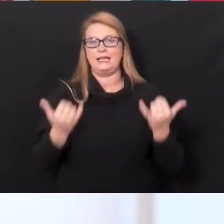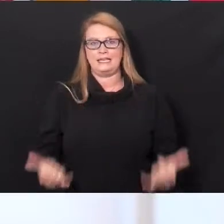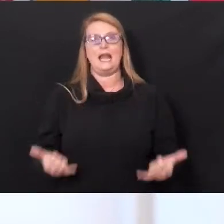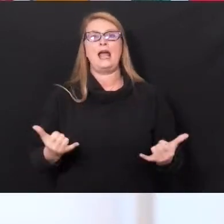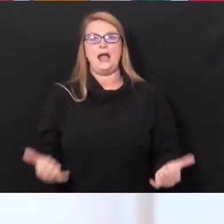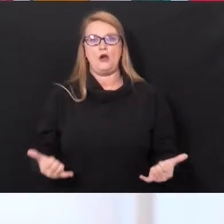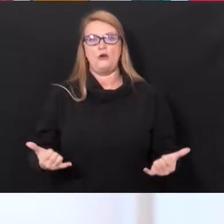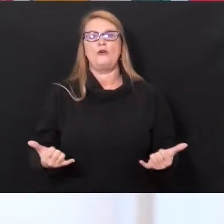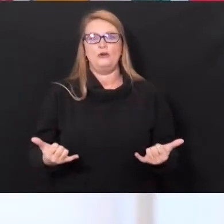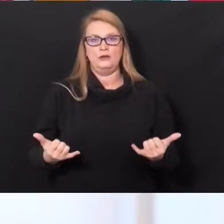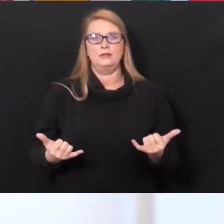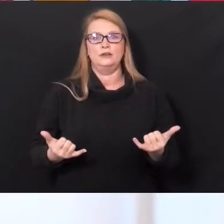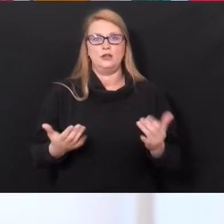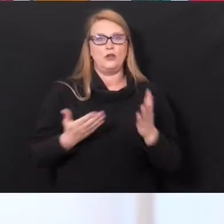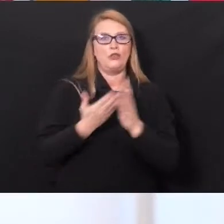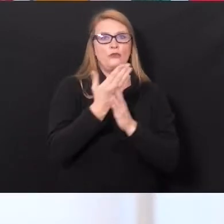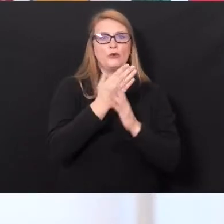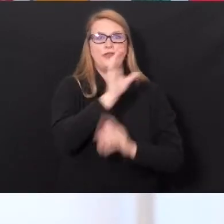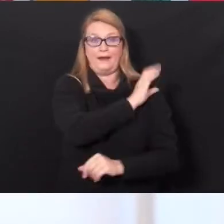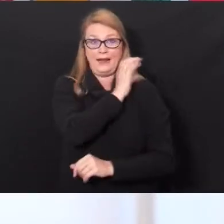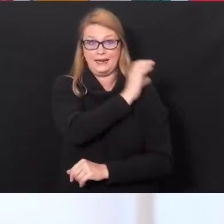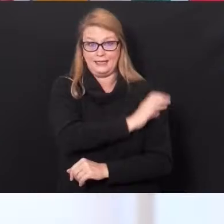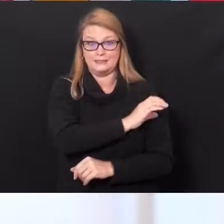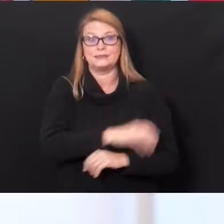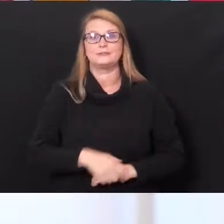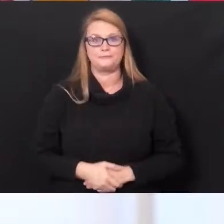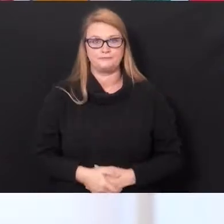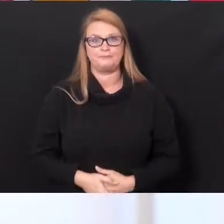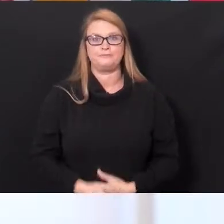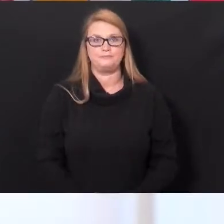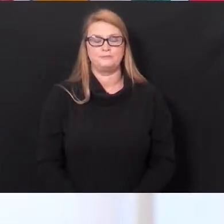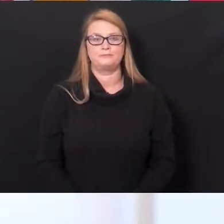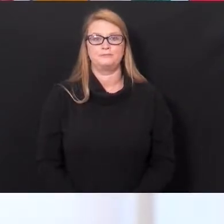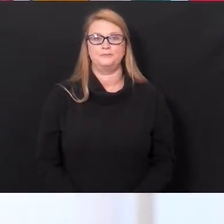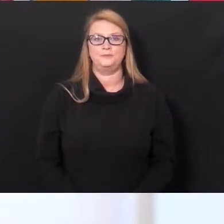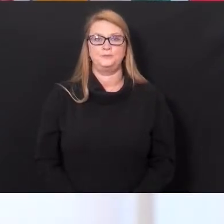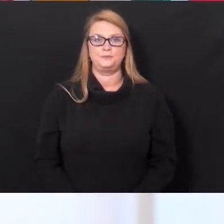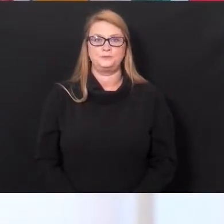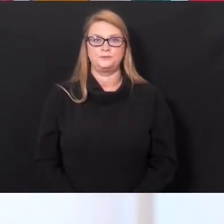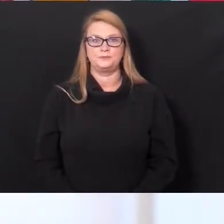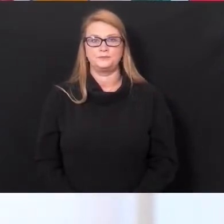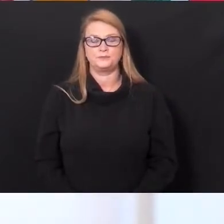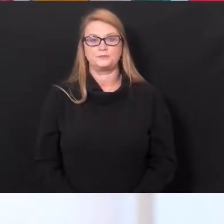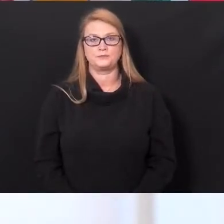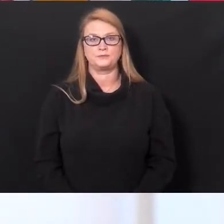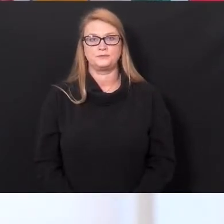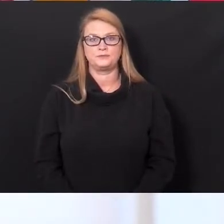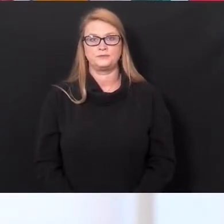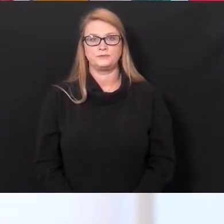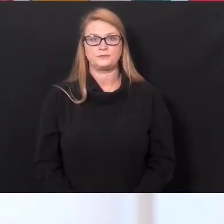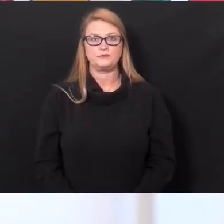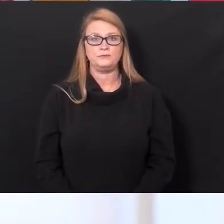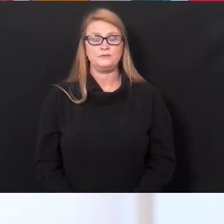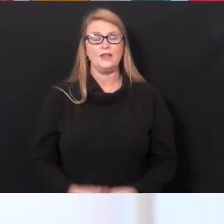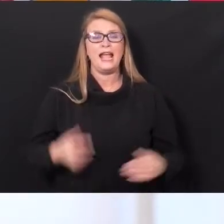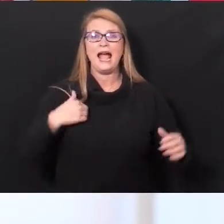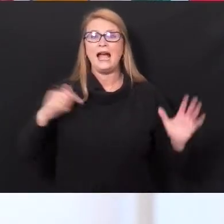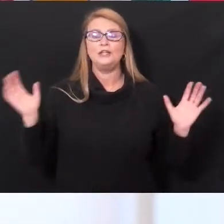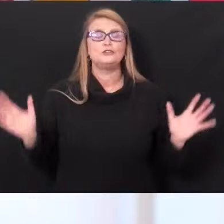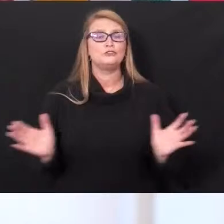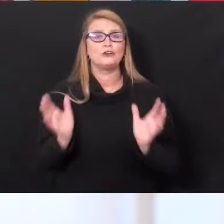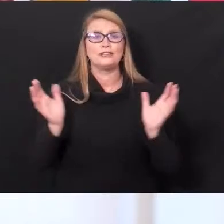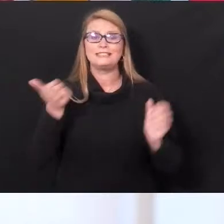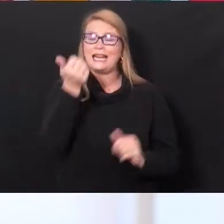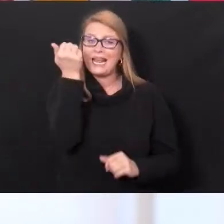exhausted, you know, through all the clinics and everything. I want to again encourage anyone